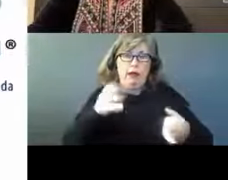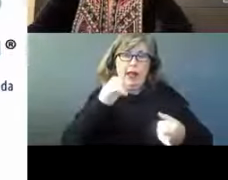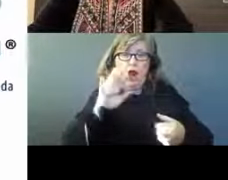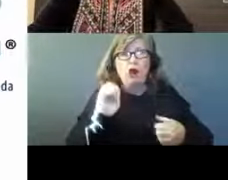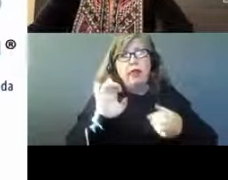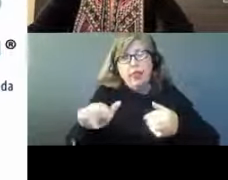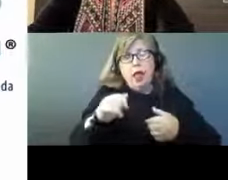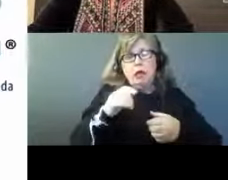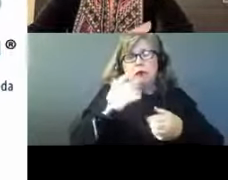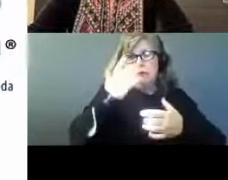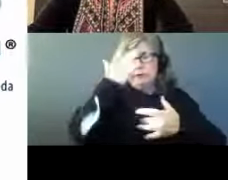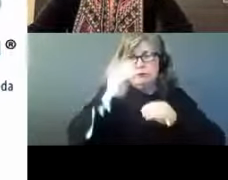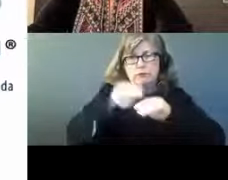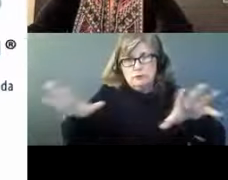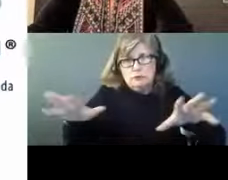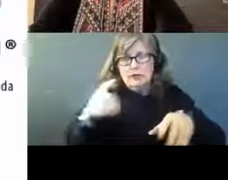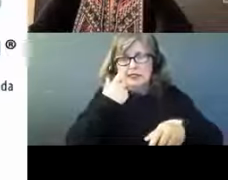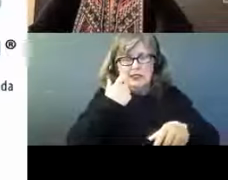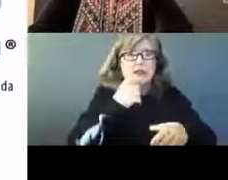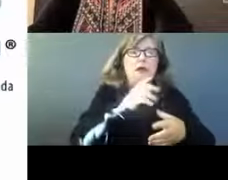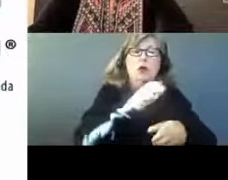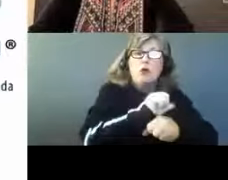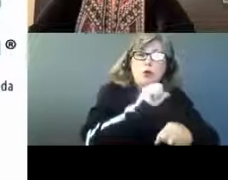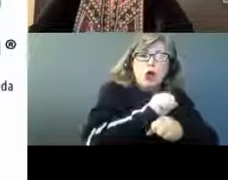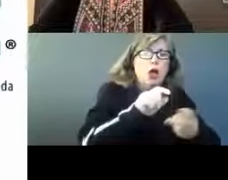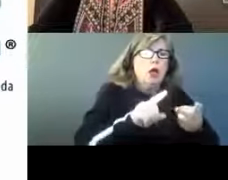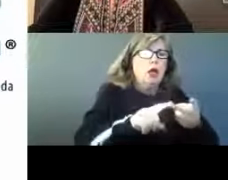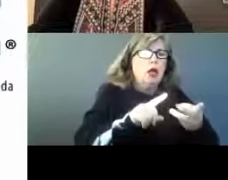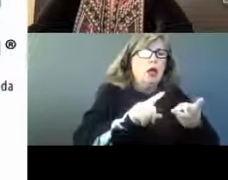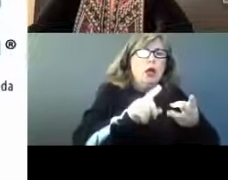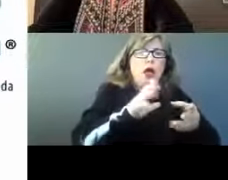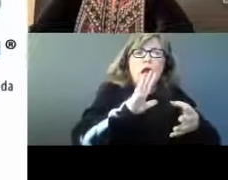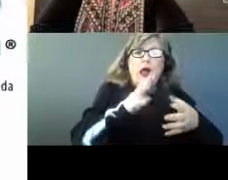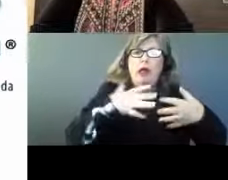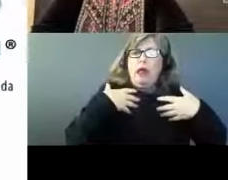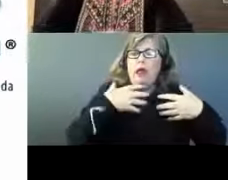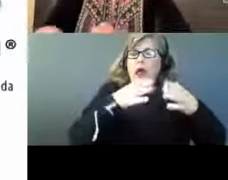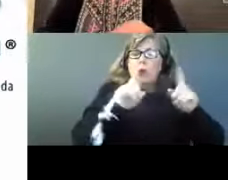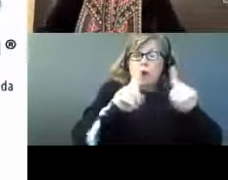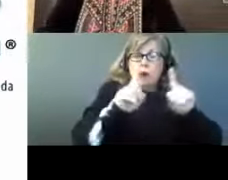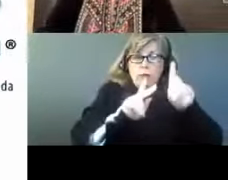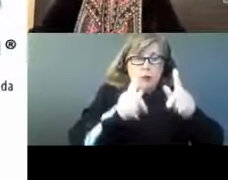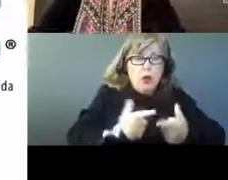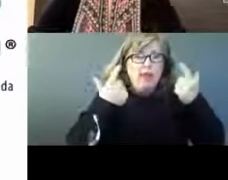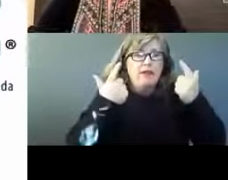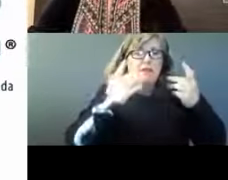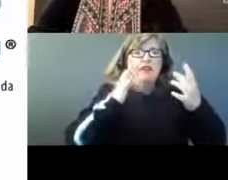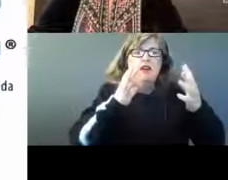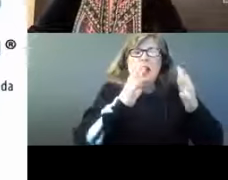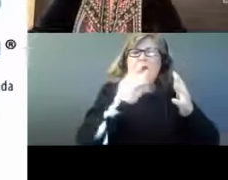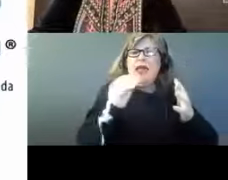appropriate housing, as we have seen in some long-term care situations, and media marginalization.